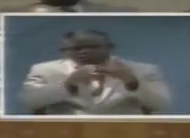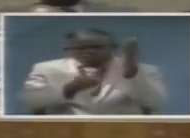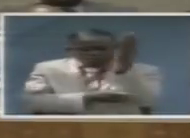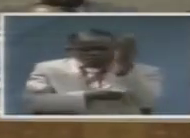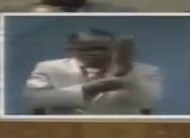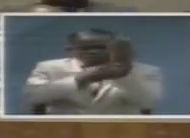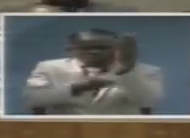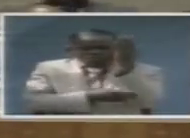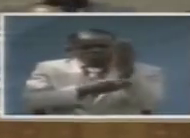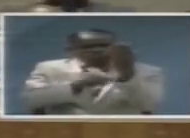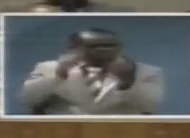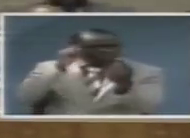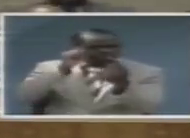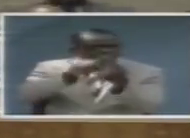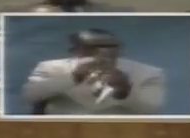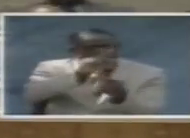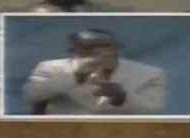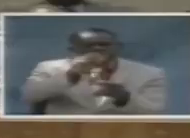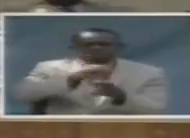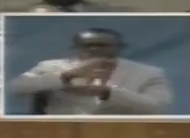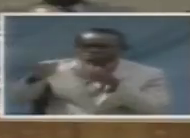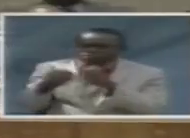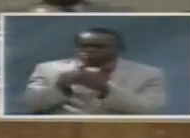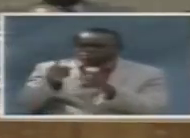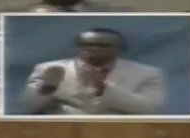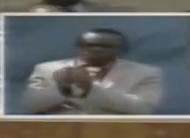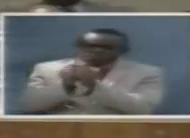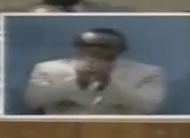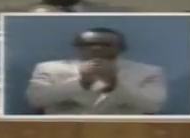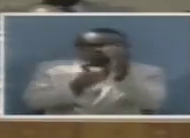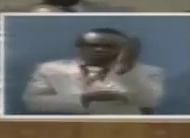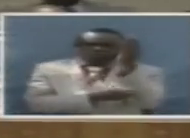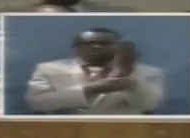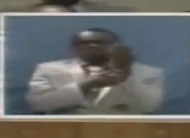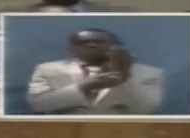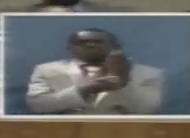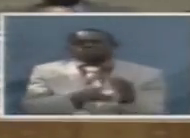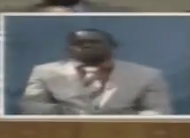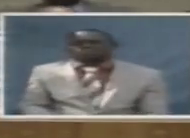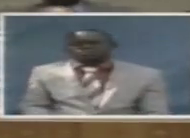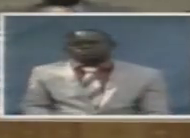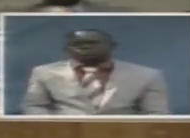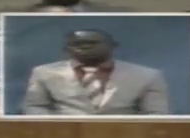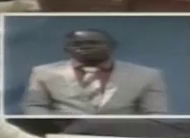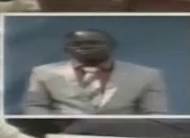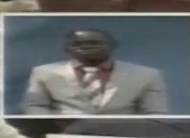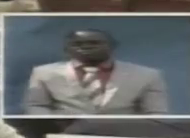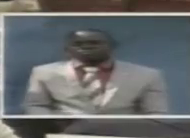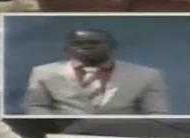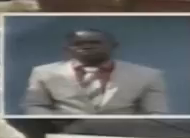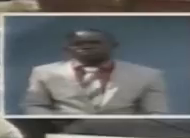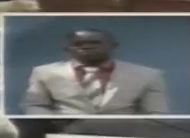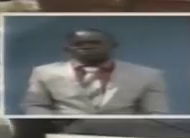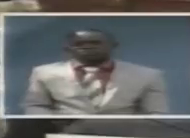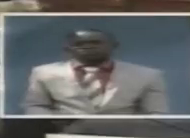2030 without leaving anyone behind. Mr. Speaker, during the 9 months of